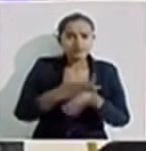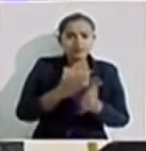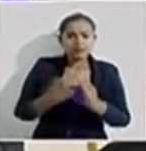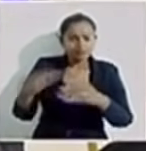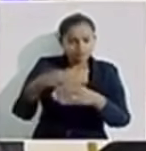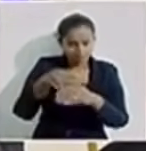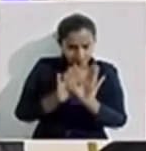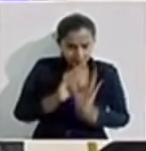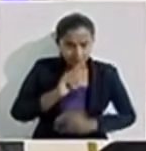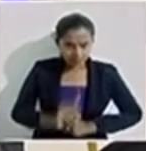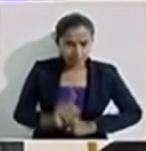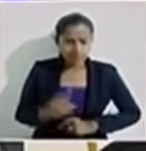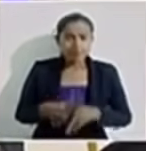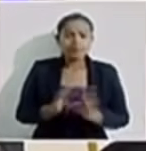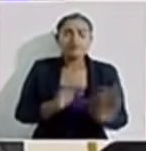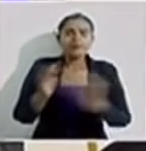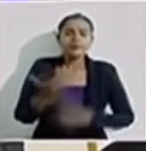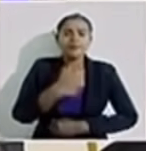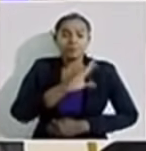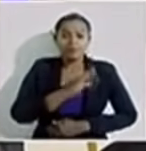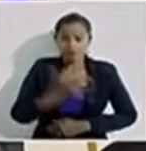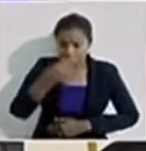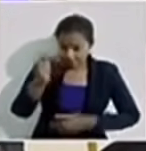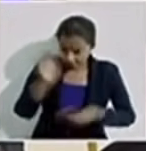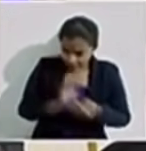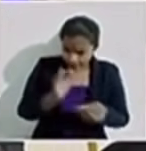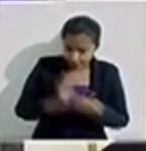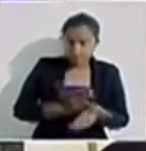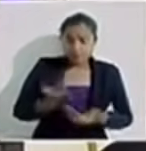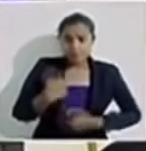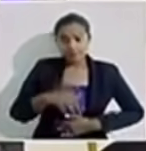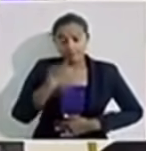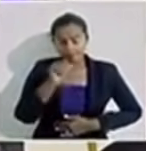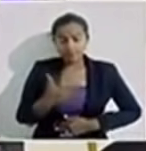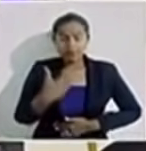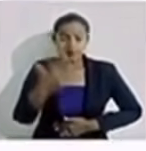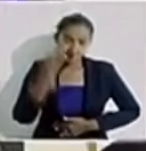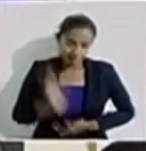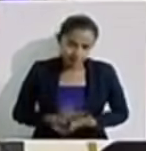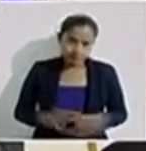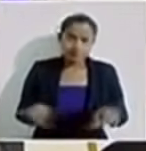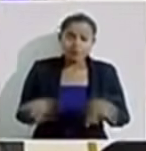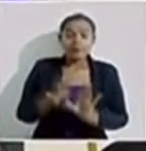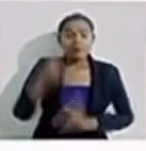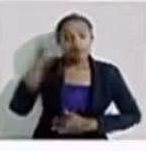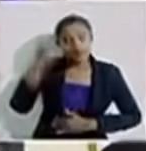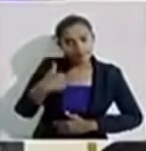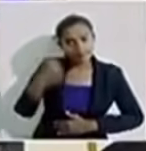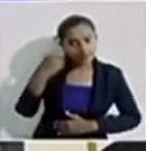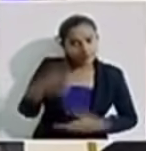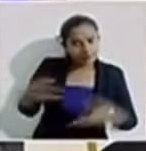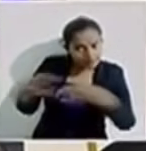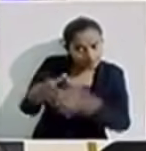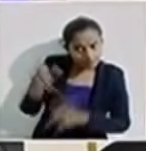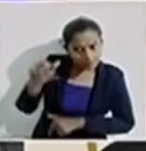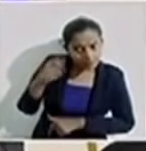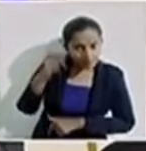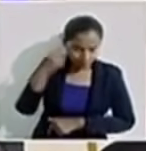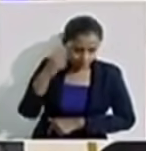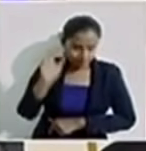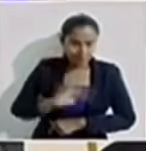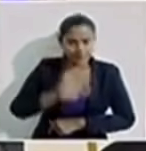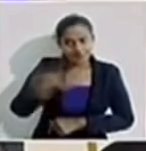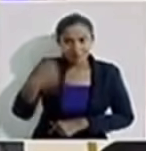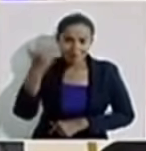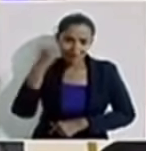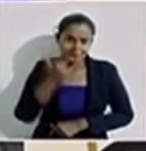to substantiate his claims, going on to note that he has knowledge on what the group is and their whereabouts. Finally, the Thera said